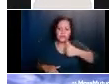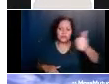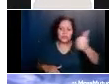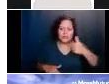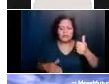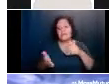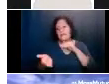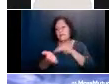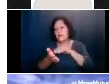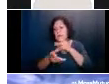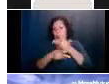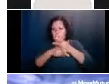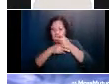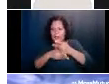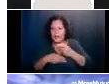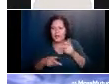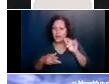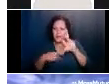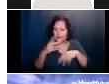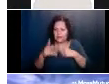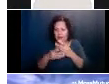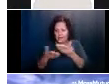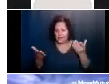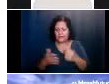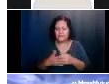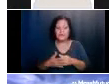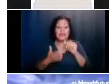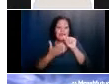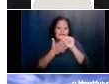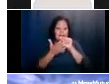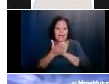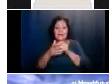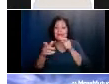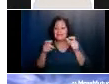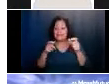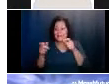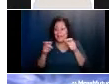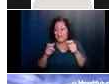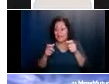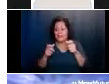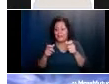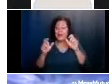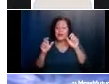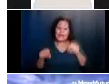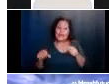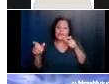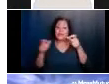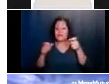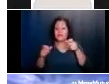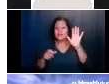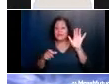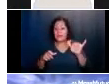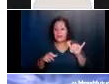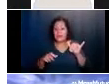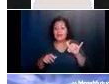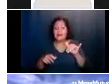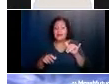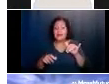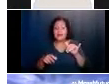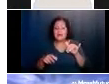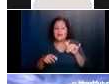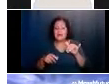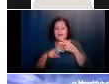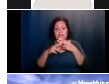care, things like that. The account is managed or can be managed by what's